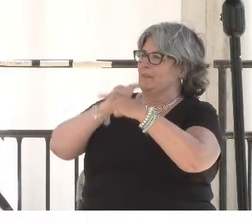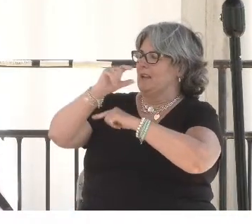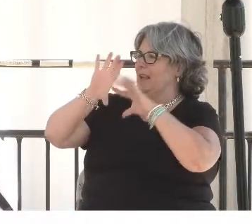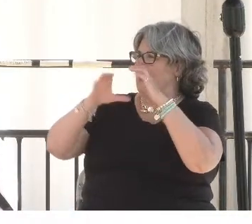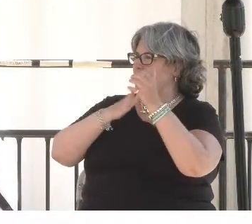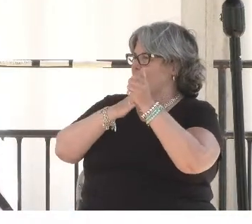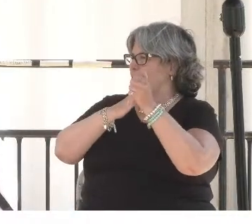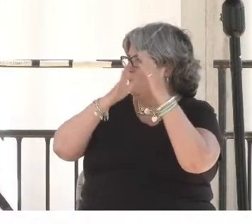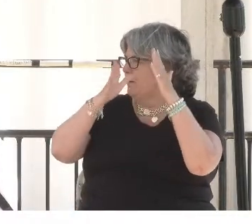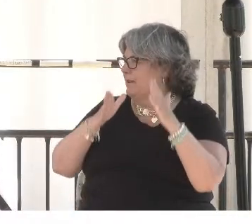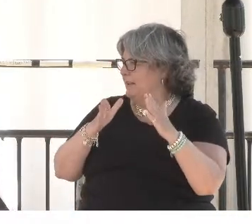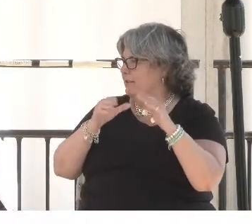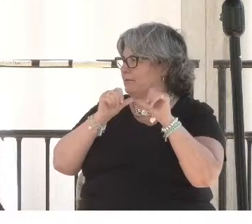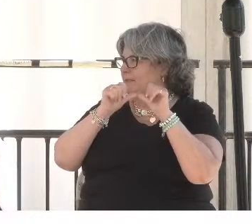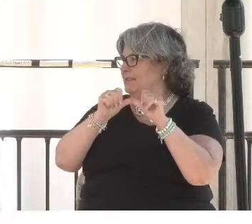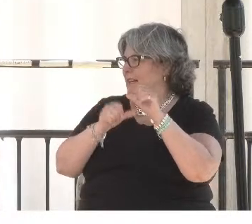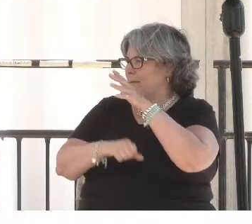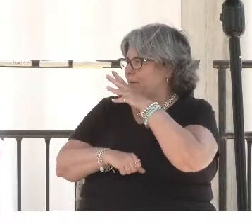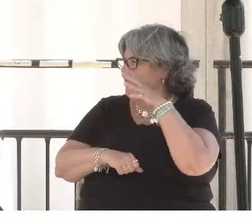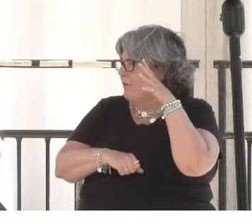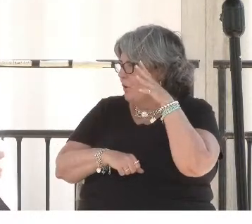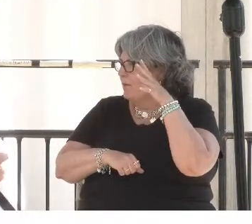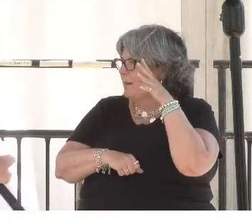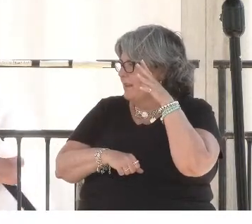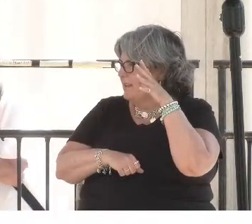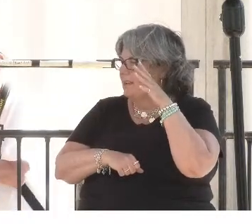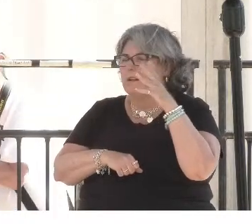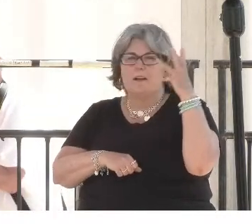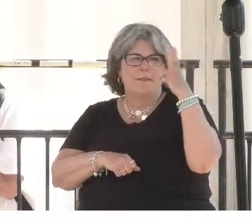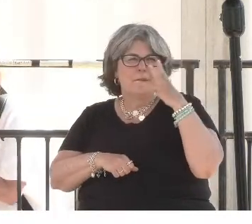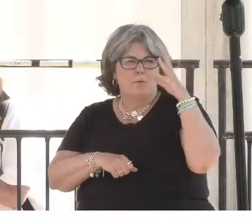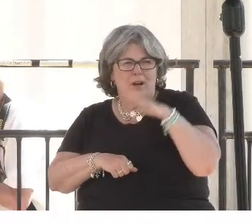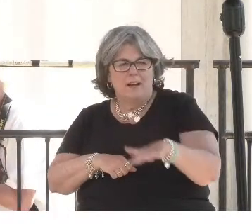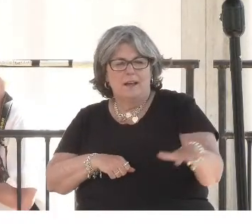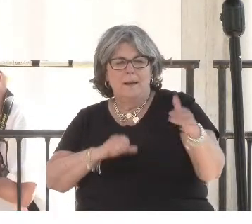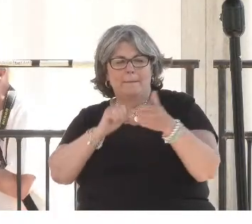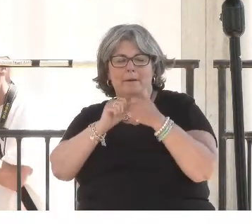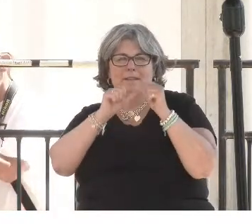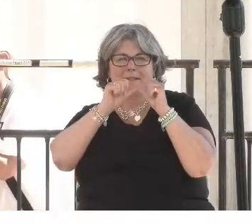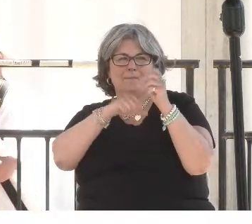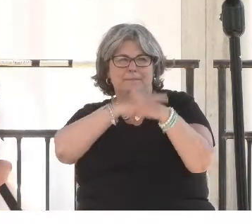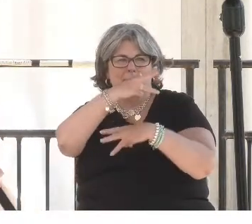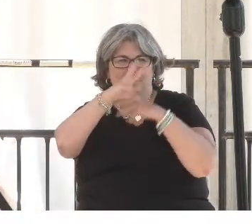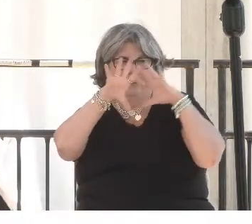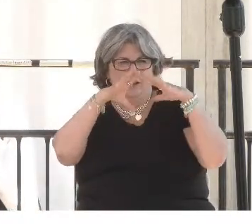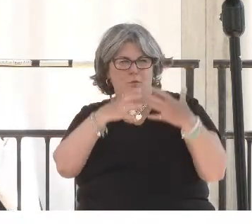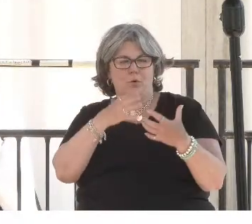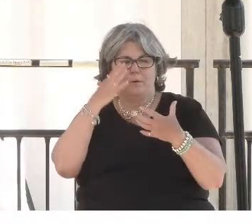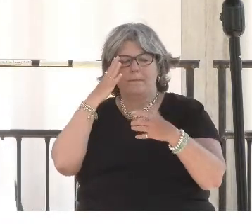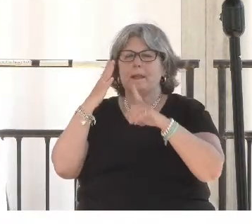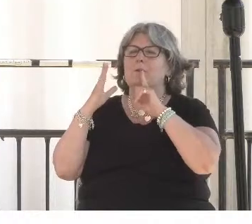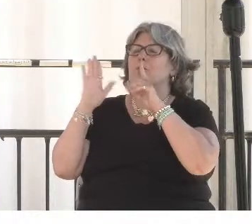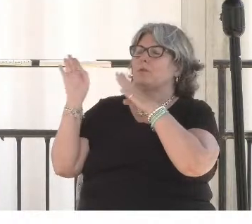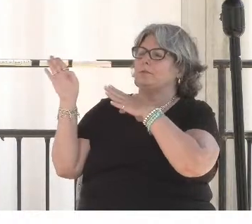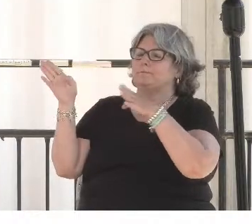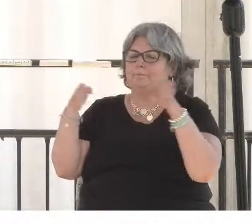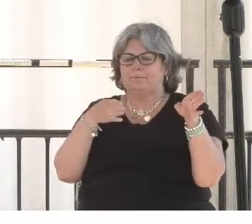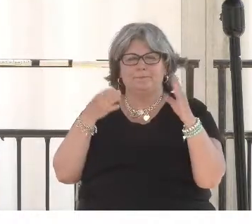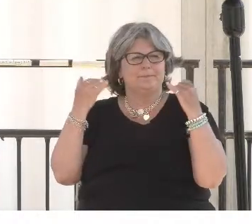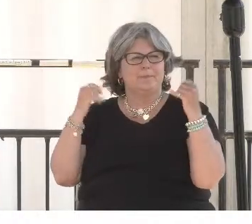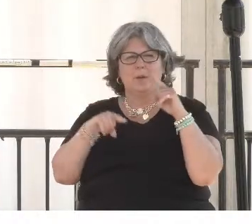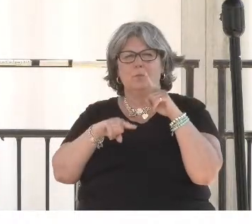leader in sustainable farming, and certainly the wine region that's most sustainable in the world. And so we really shifted at that time. We